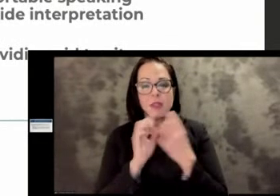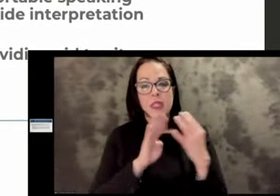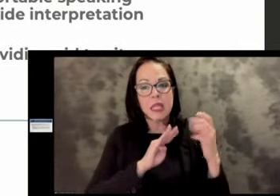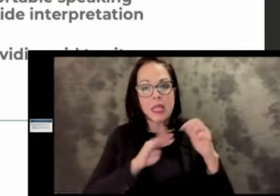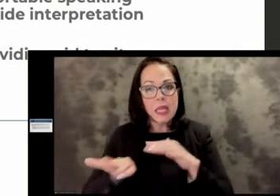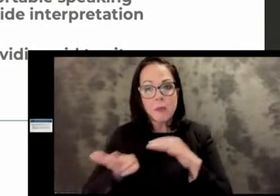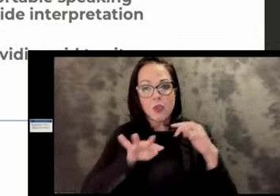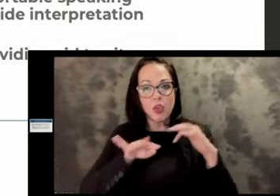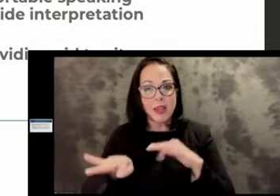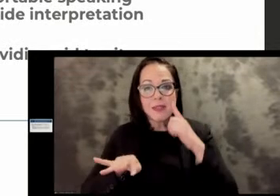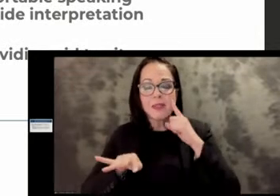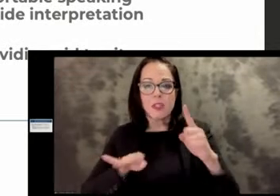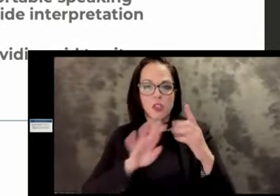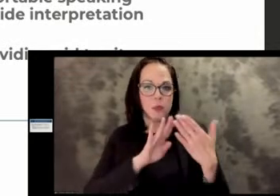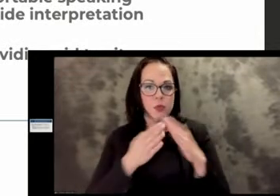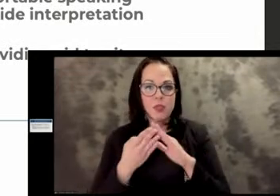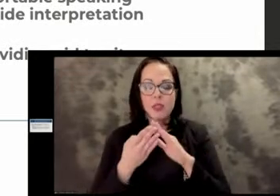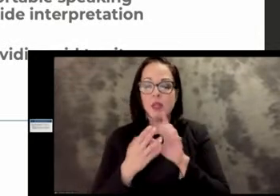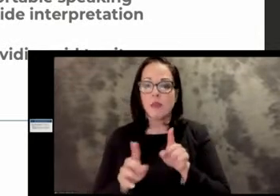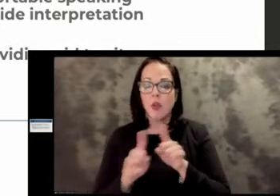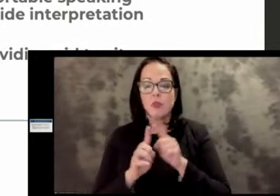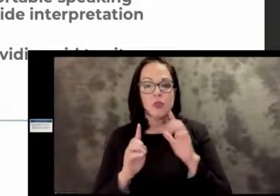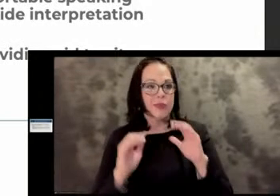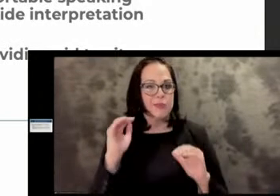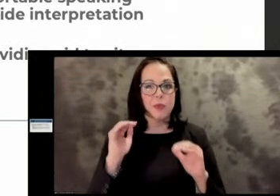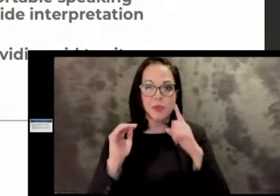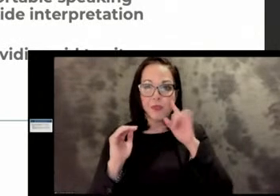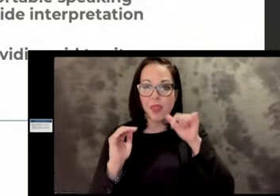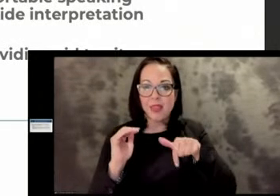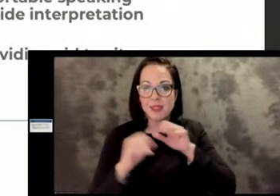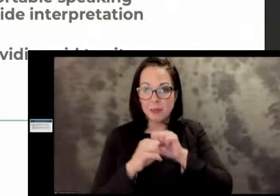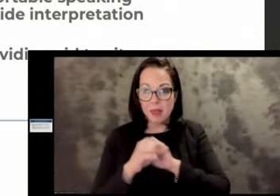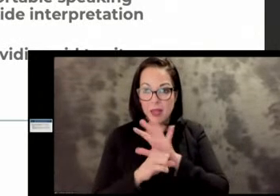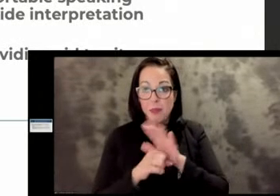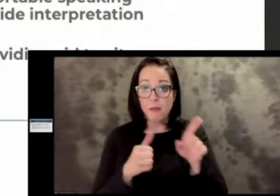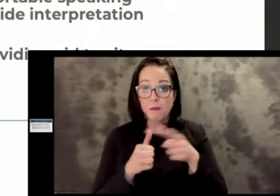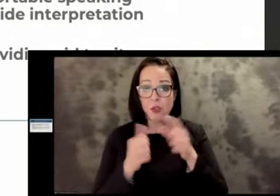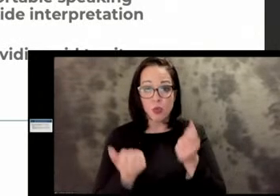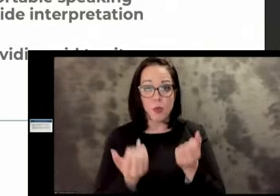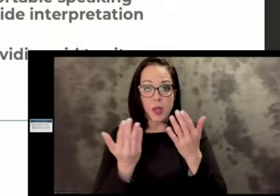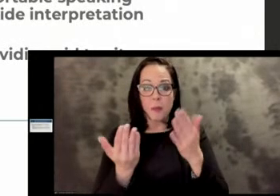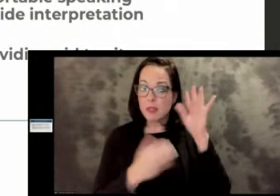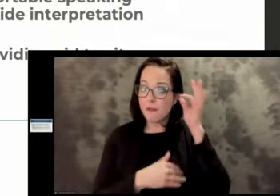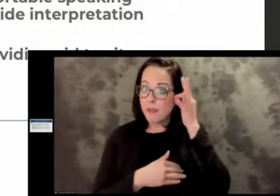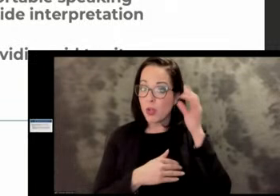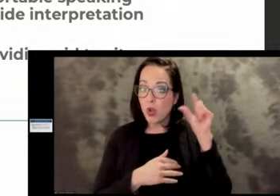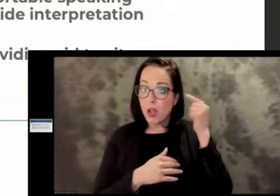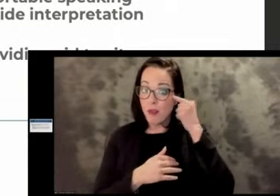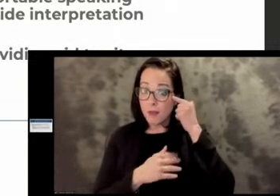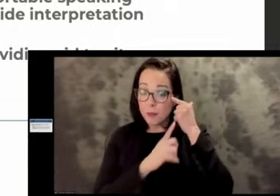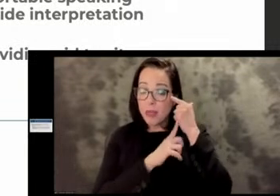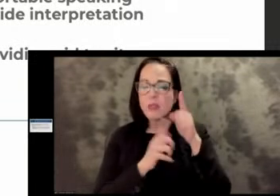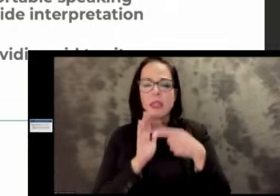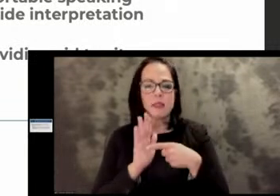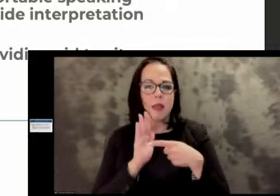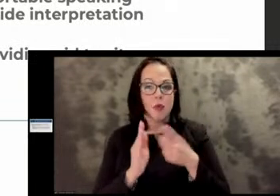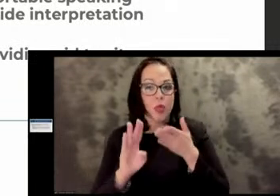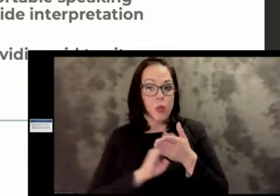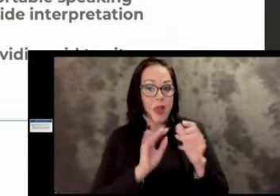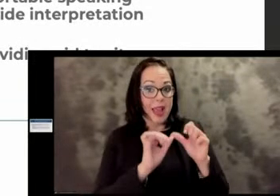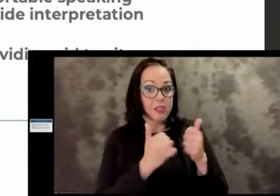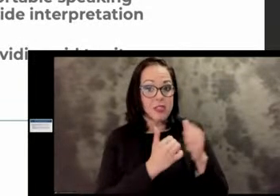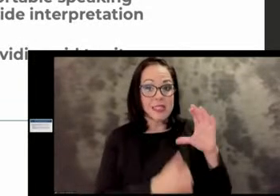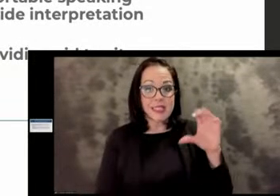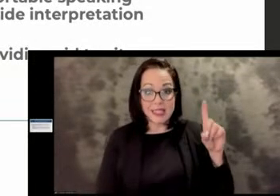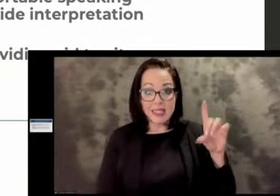and the disproportionate impact of the pandemic. So first, we recommend that the federal government, for example, through agencies like